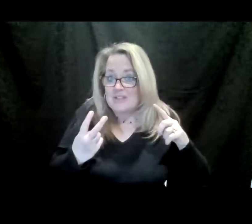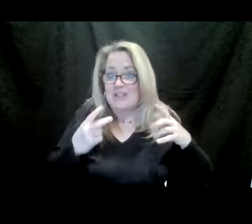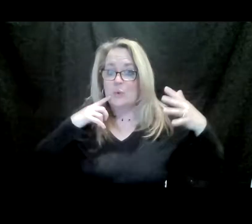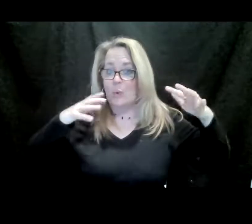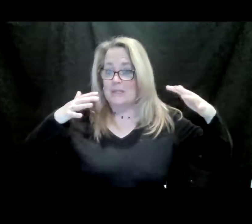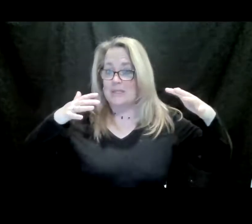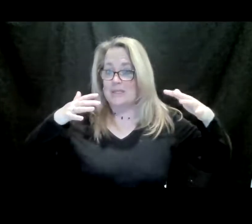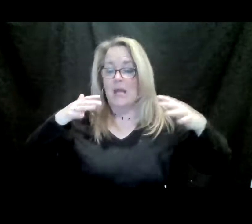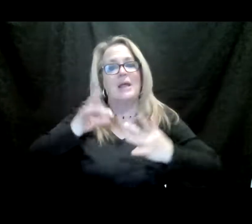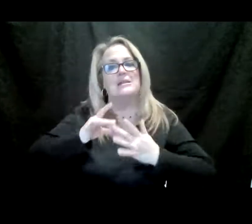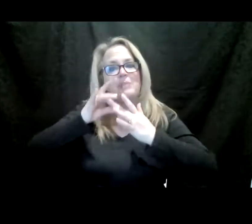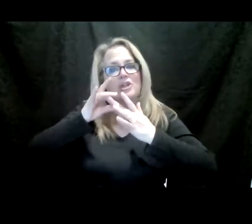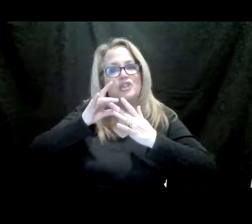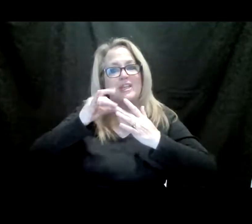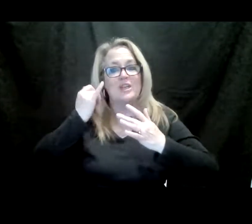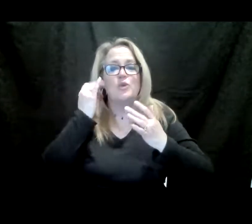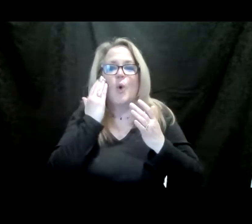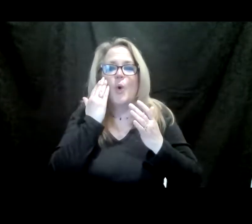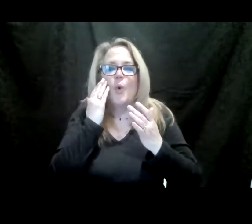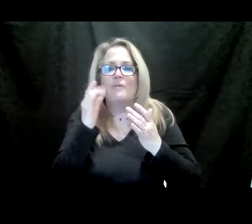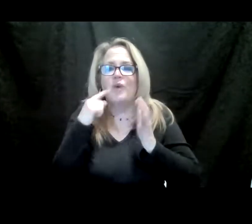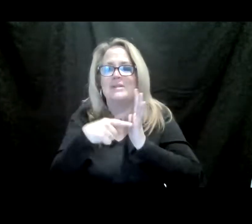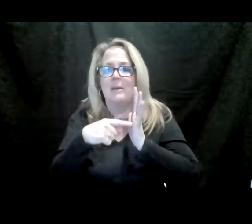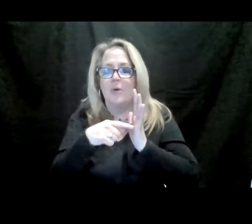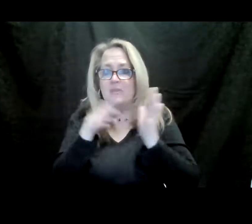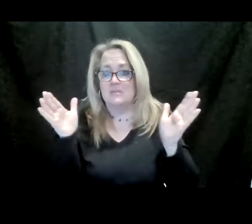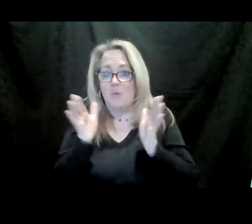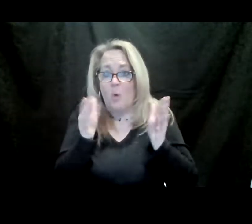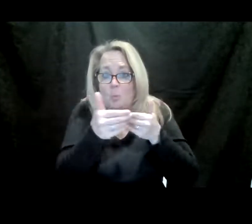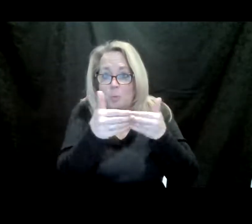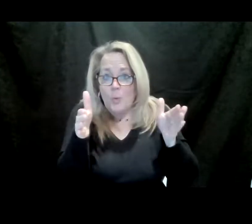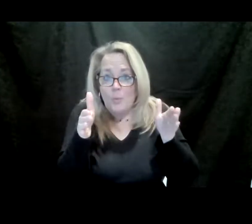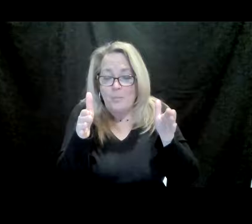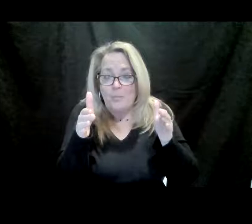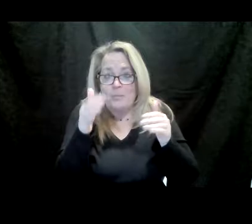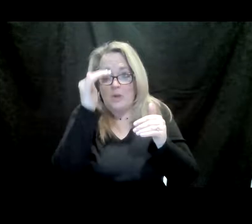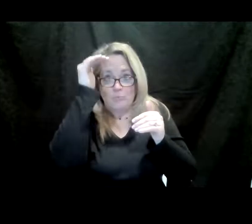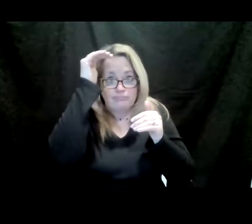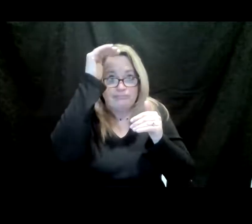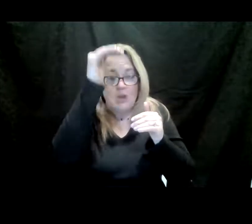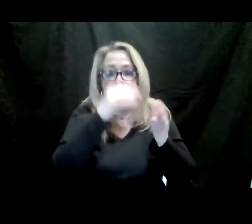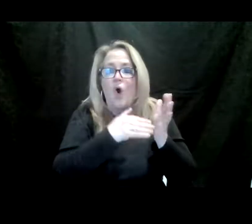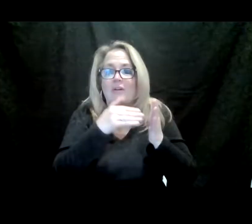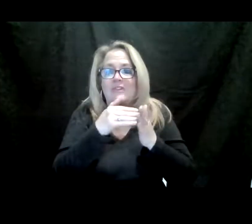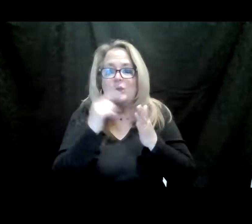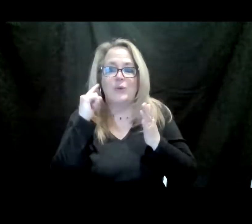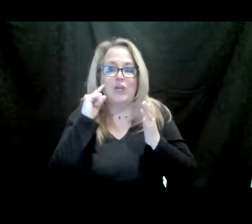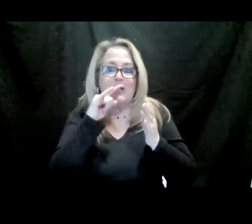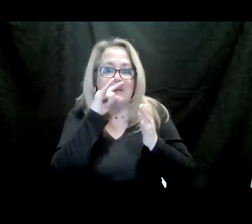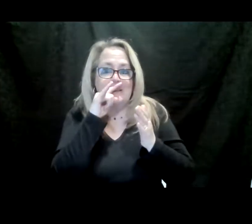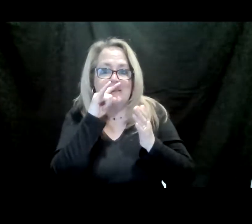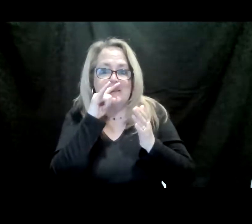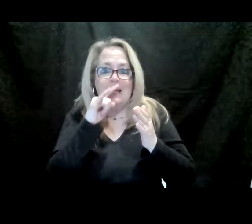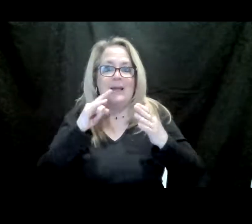there is a ceiling, like in the little room. You are often going to hear kids vocalizing a lot more because they're